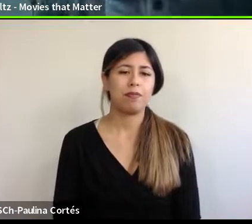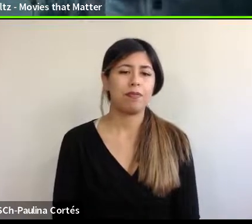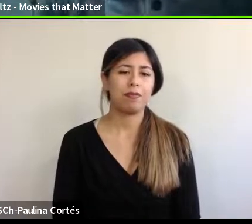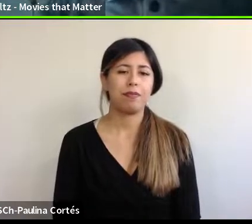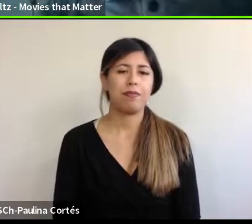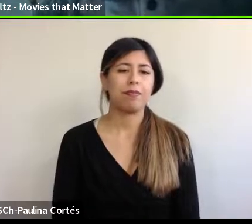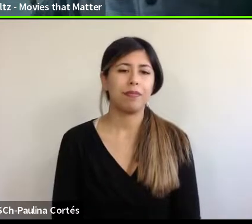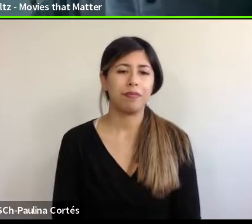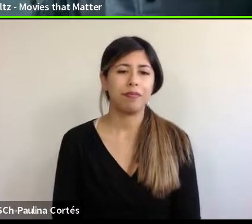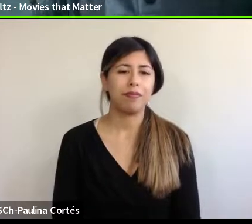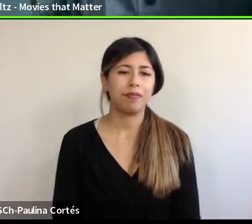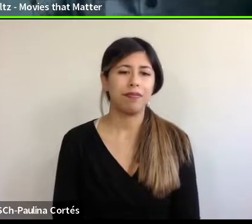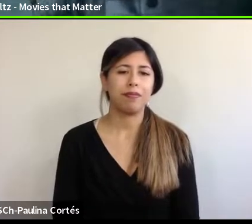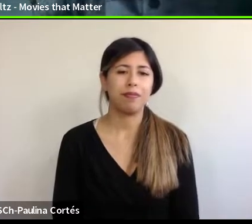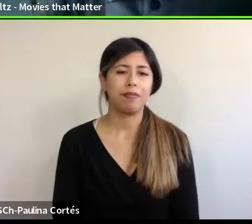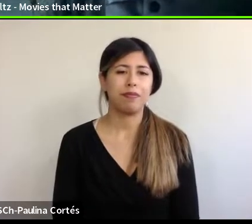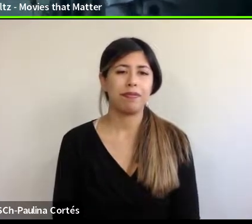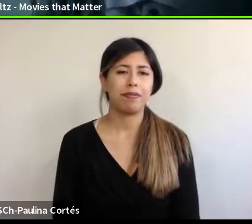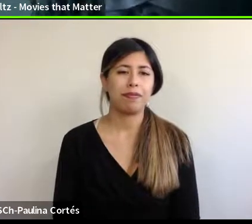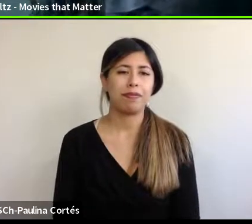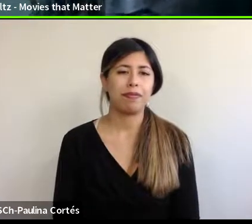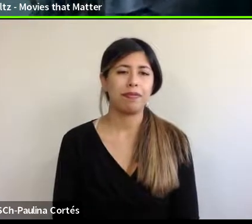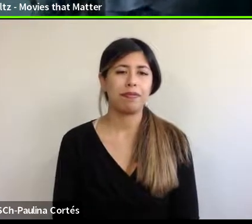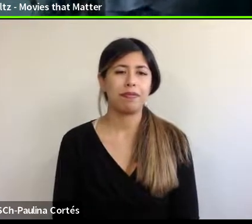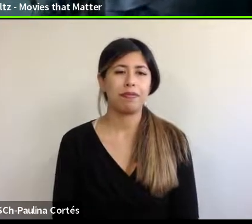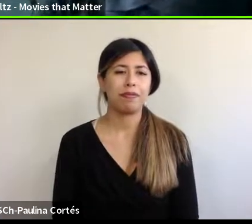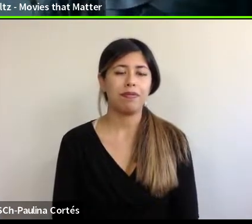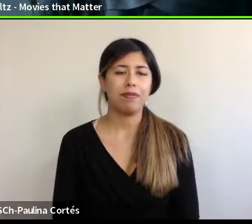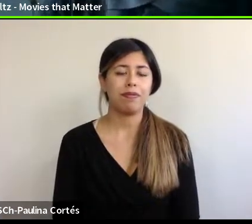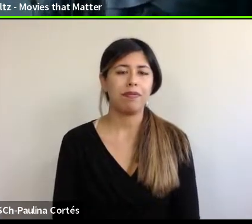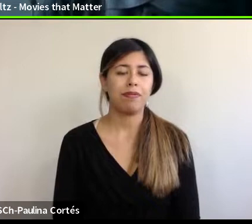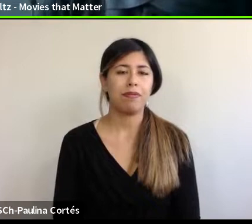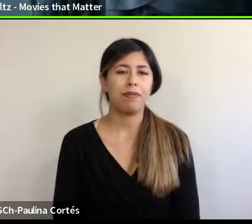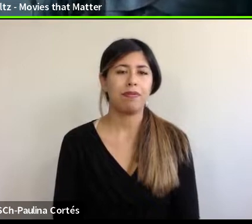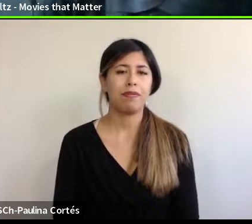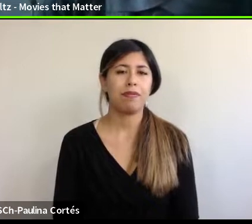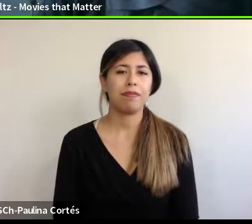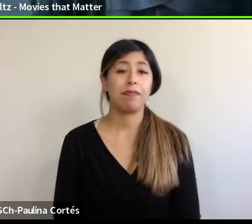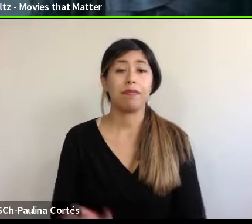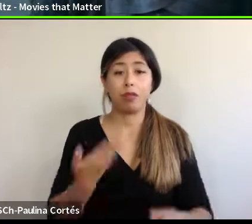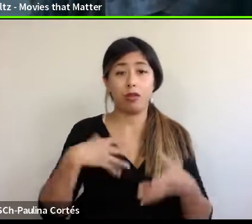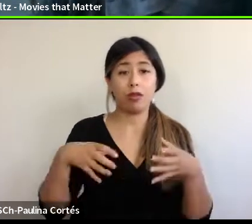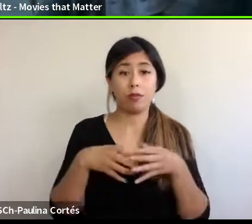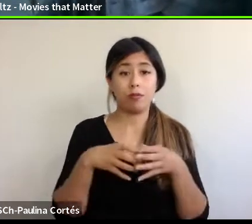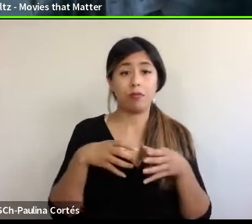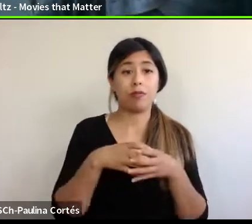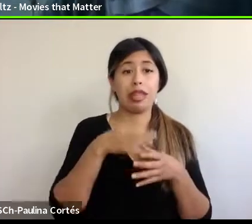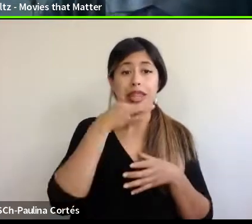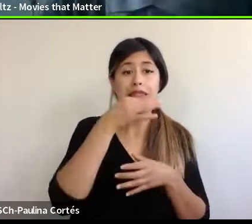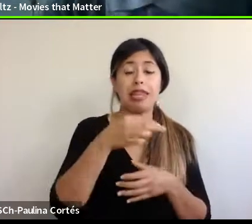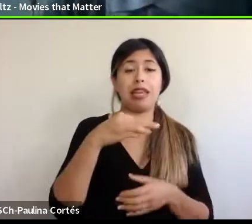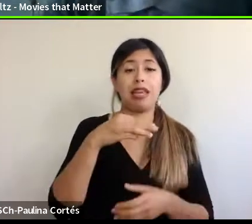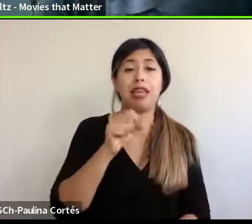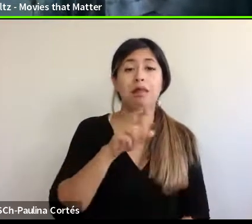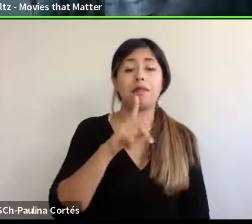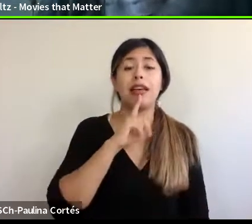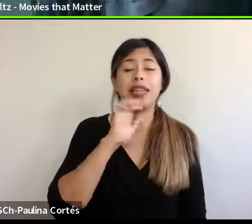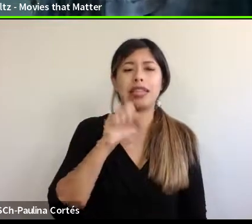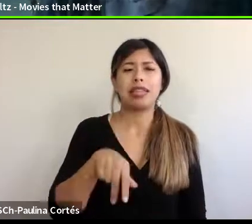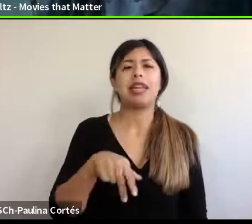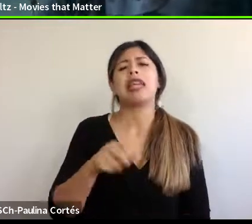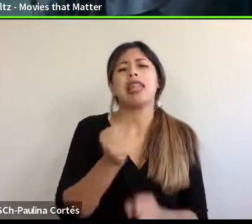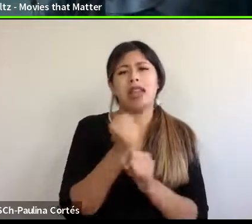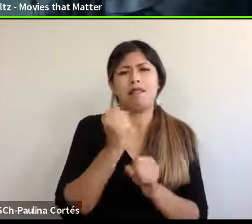So, Movies That Matter works together with one of the main broadcasters in the Netherlands. And every year during the festival,